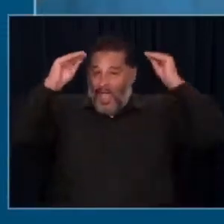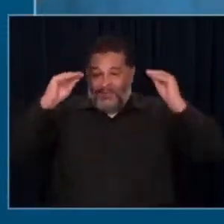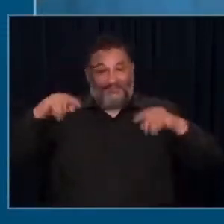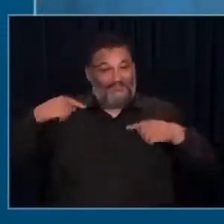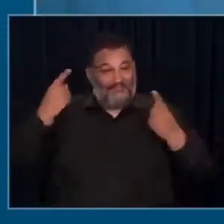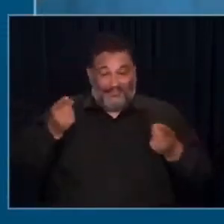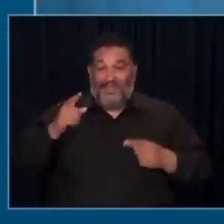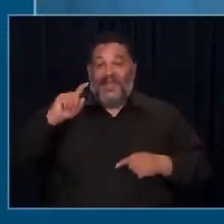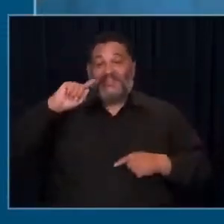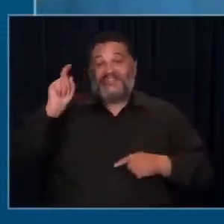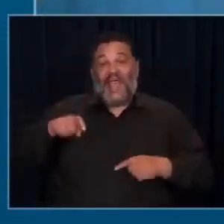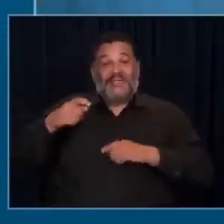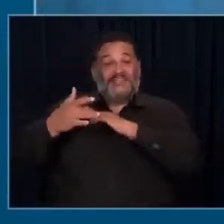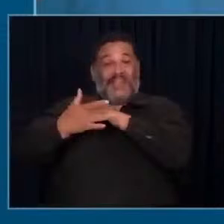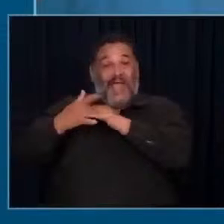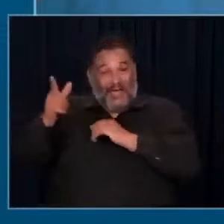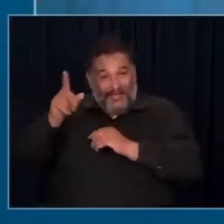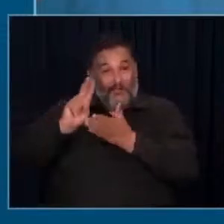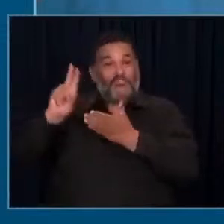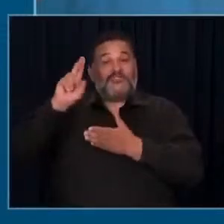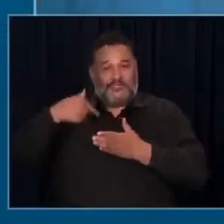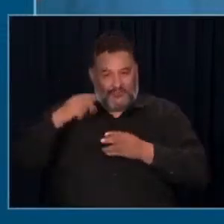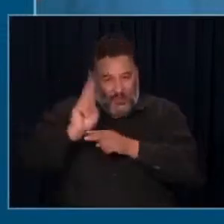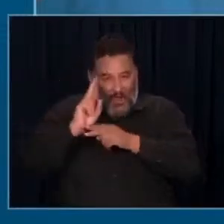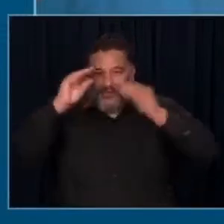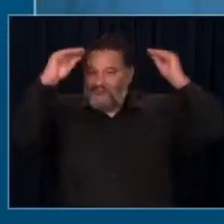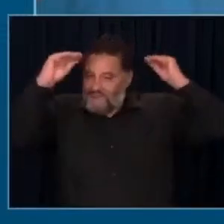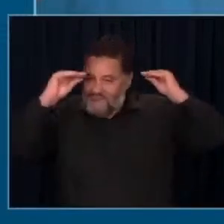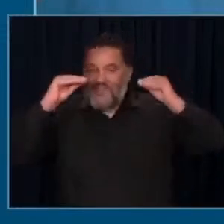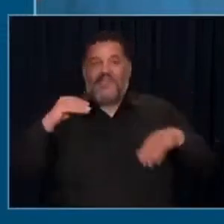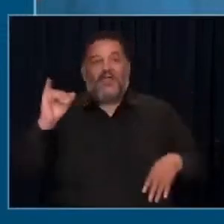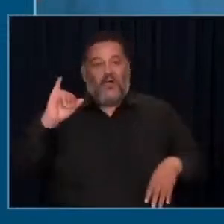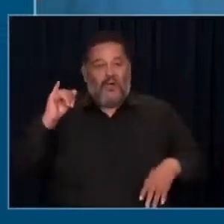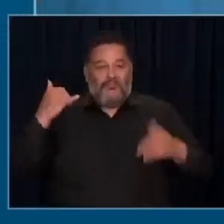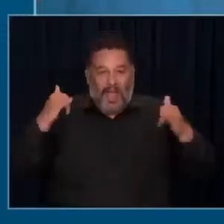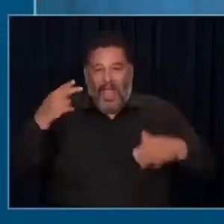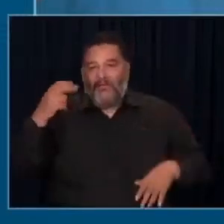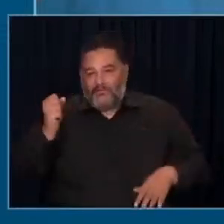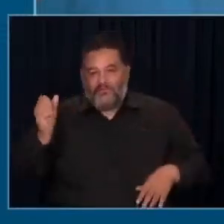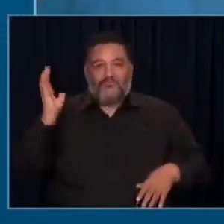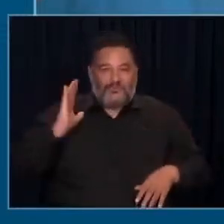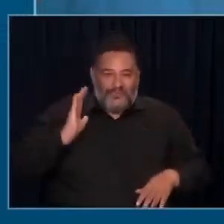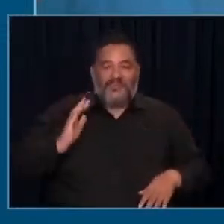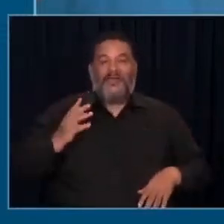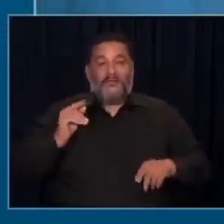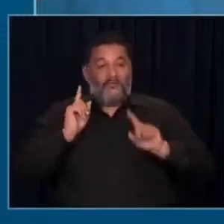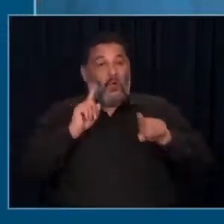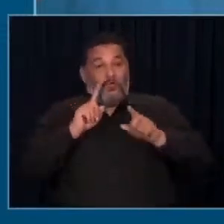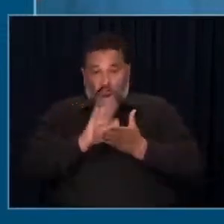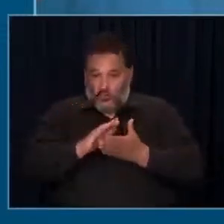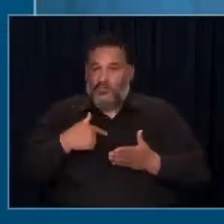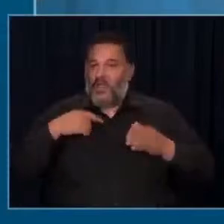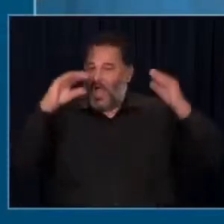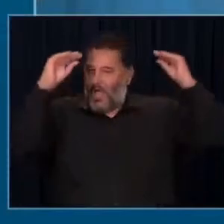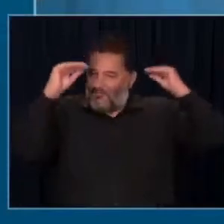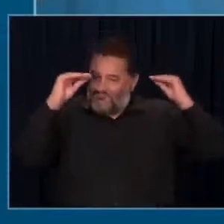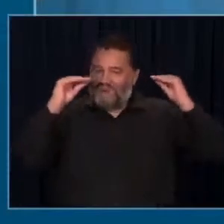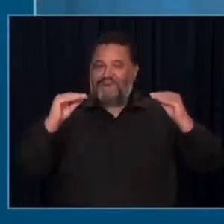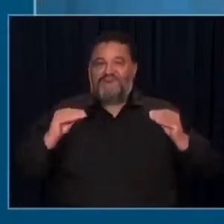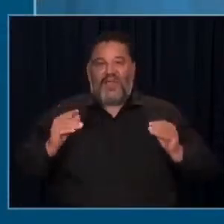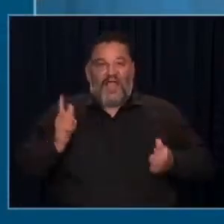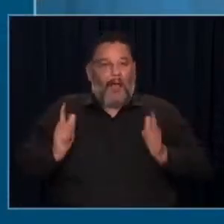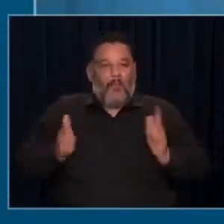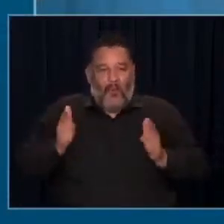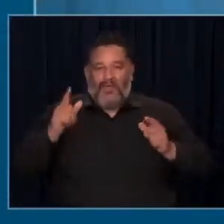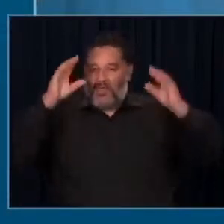Texas Tech, even at playing in high school and going to school. I had a cowboy hat, so